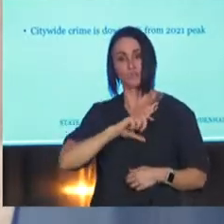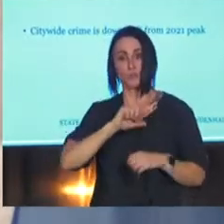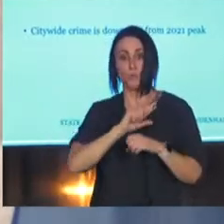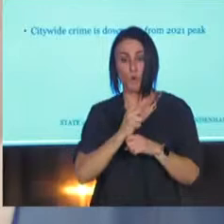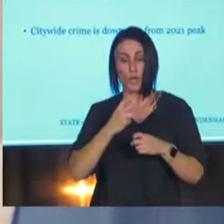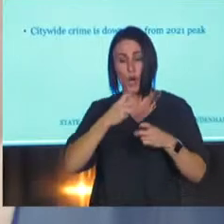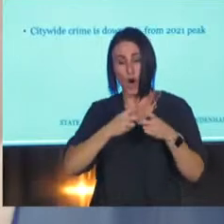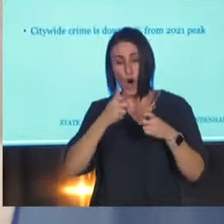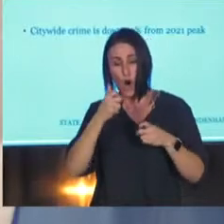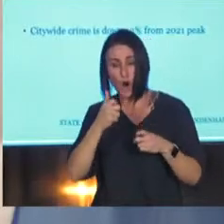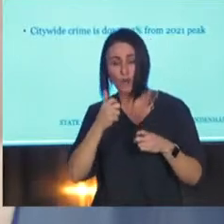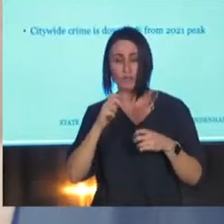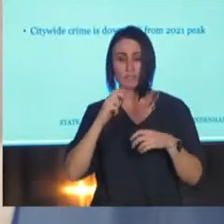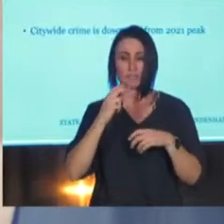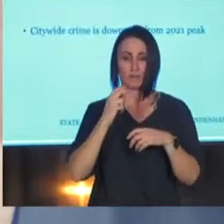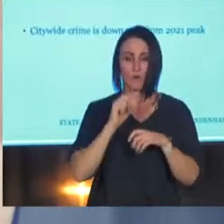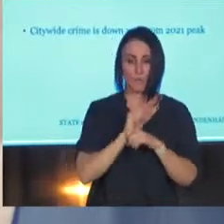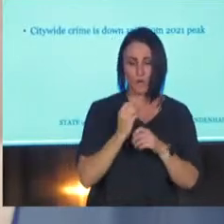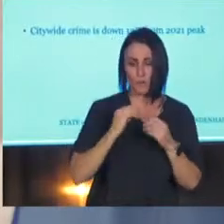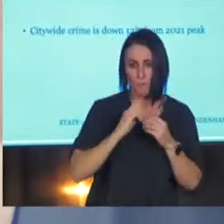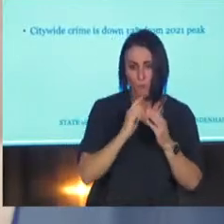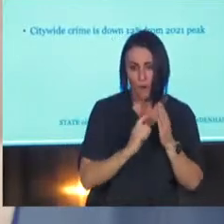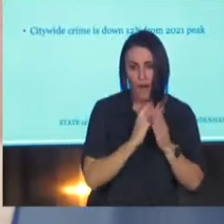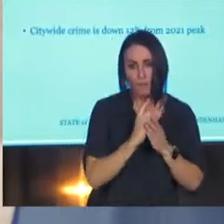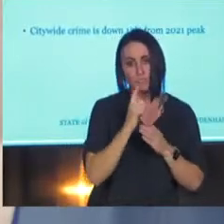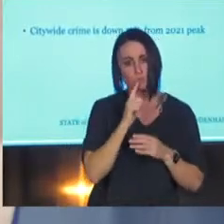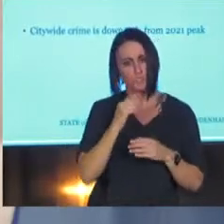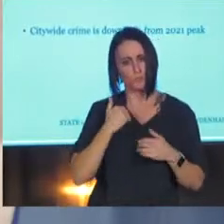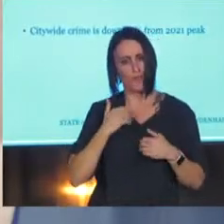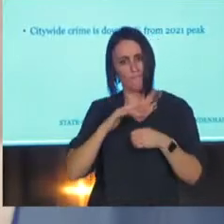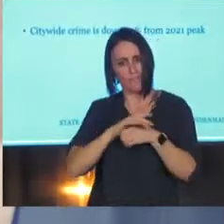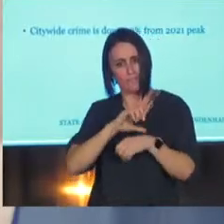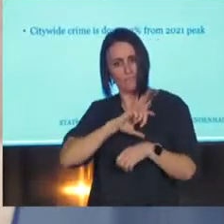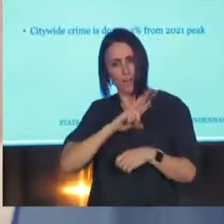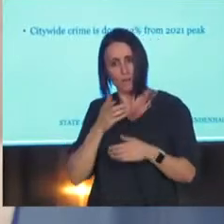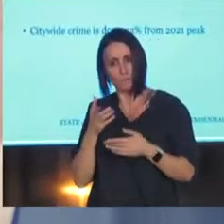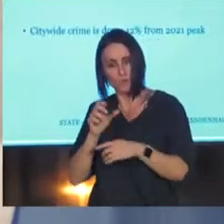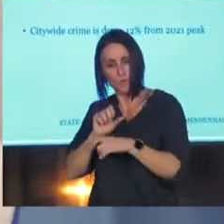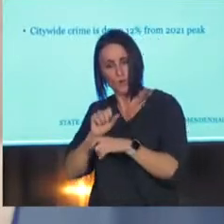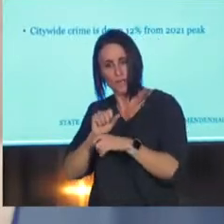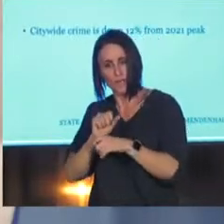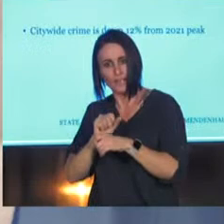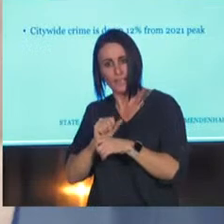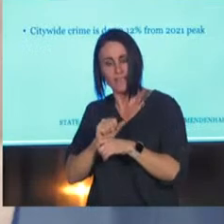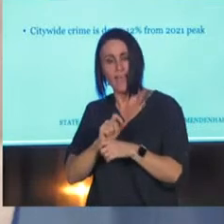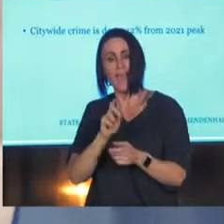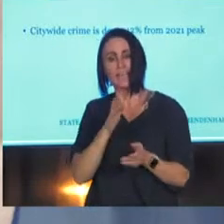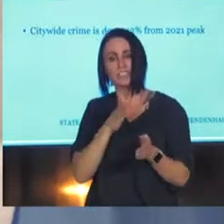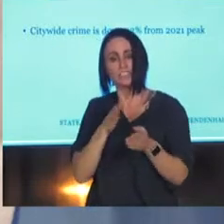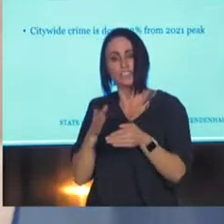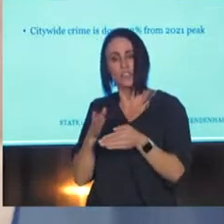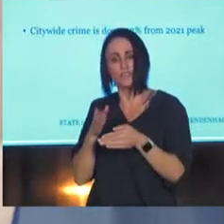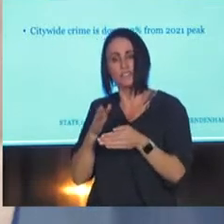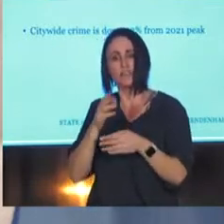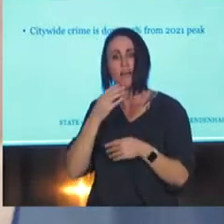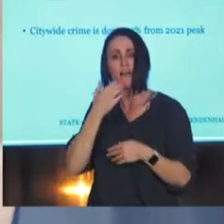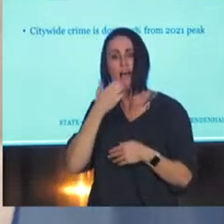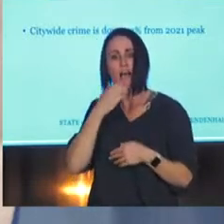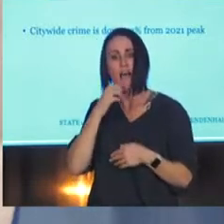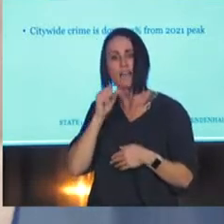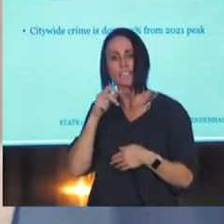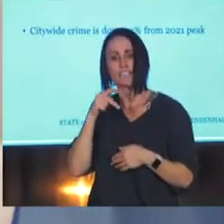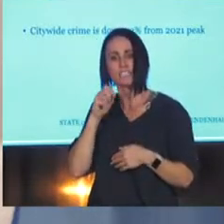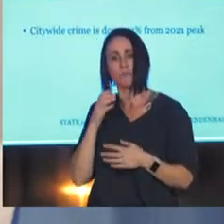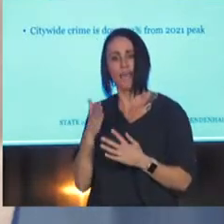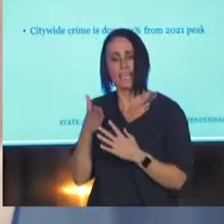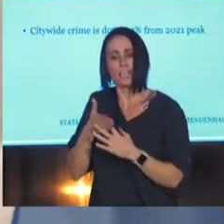to ensure that we have enough officers out on patrol, and our shift to stratified policing, or what we call hotspot